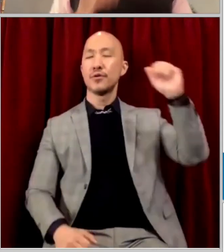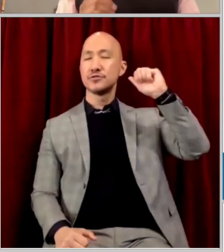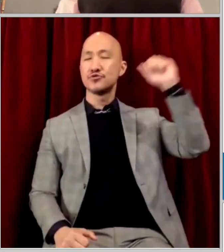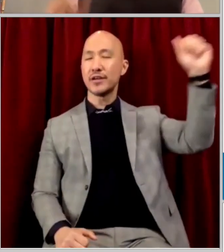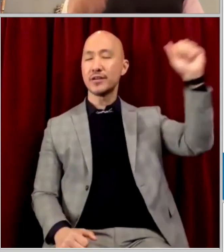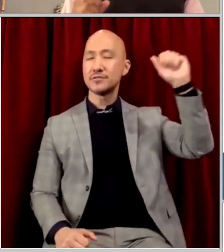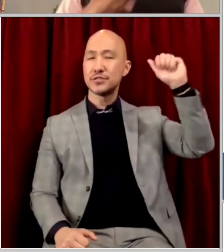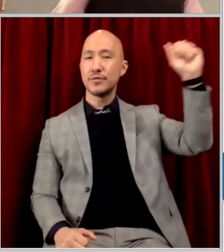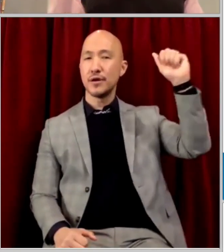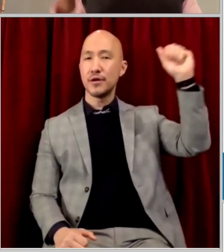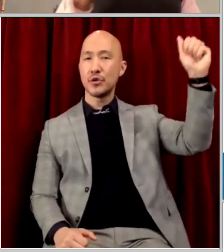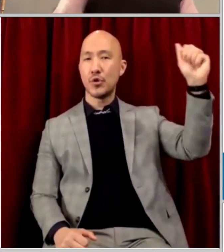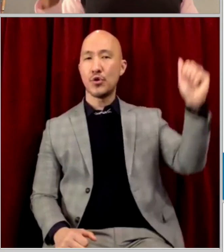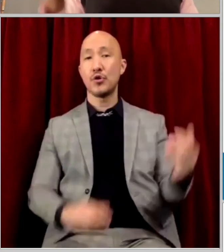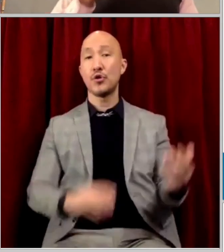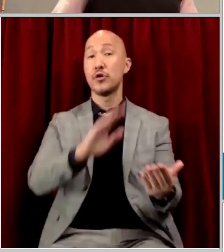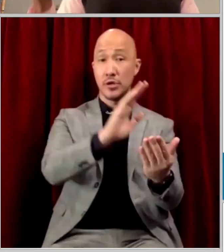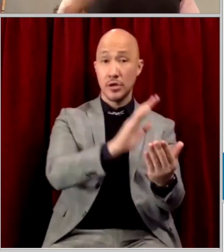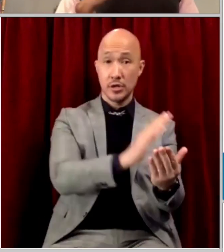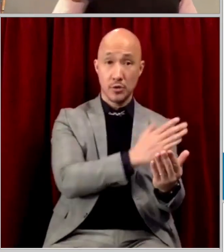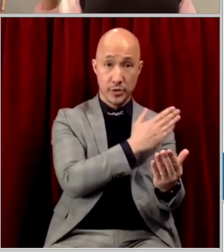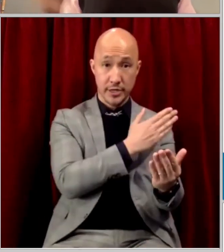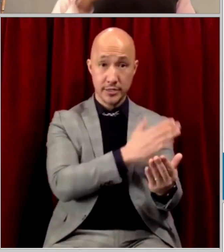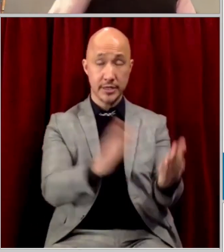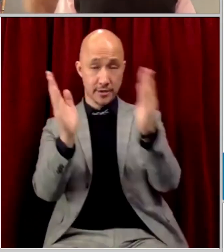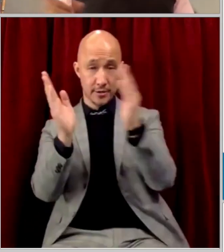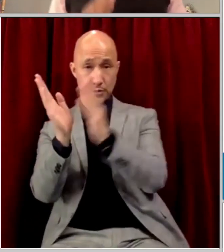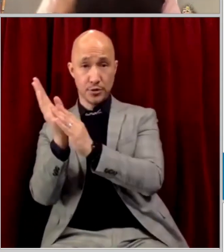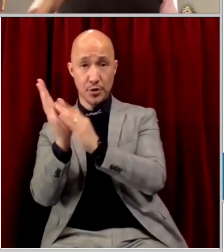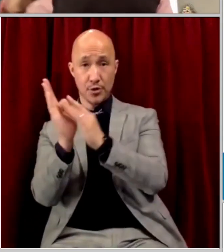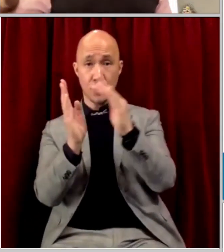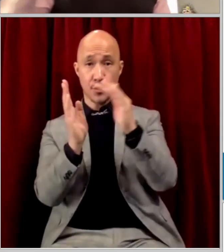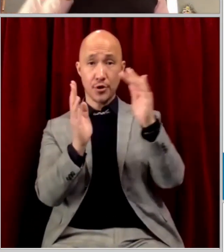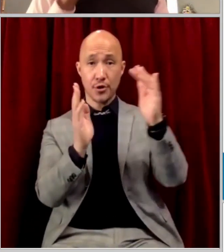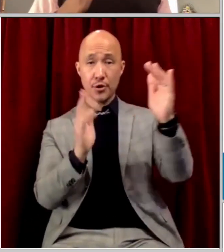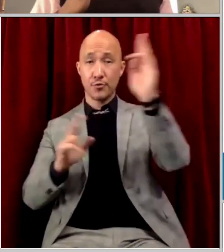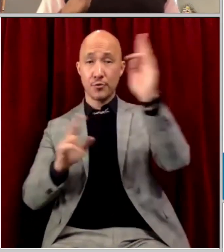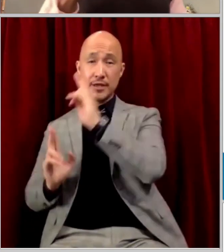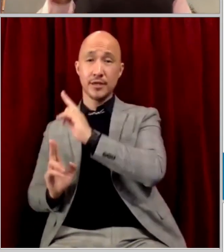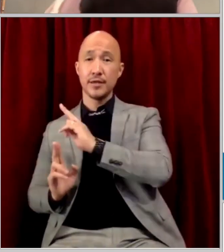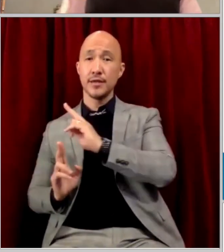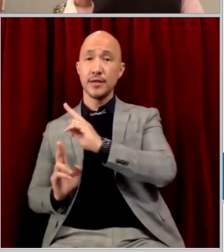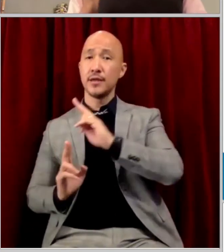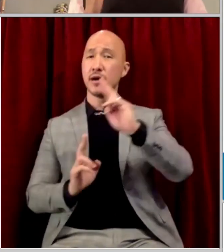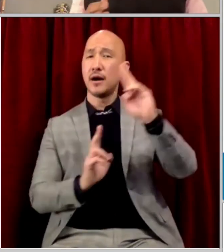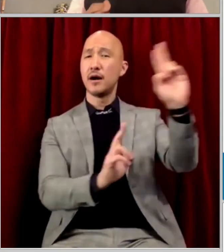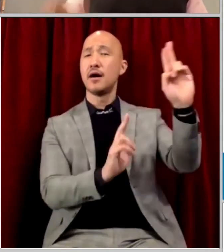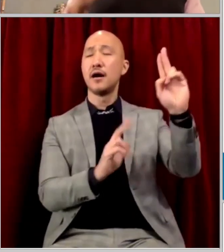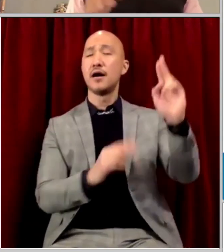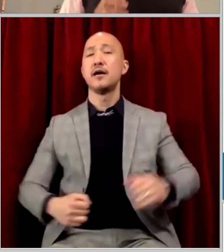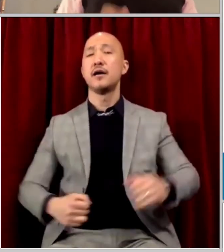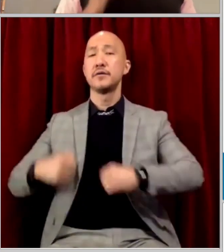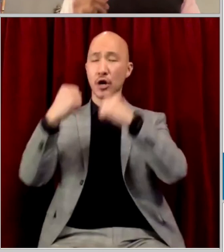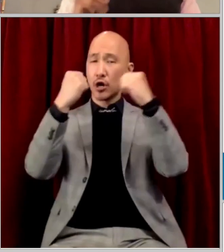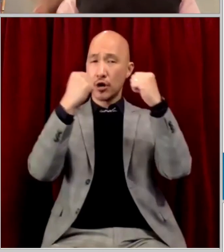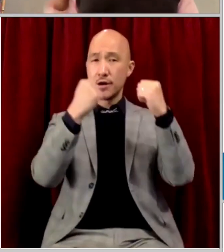Power and strength to the Lord. And we sing the Lord, glory and honor.